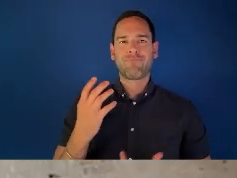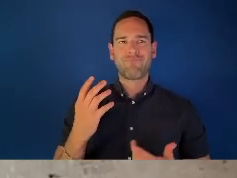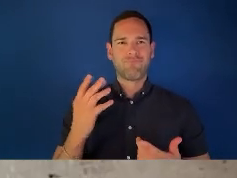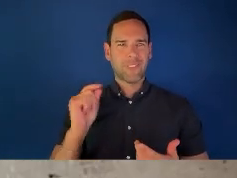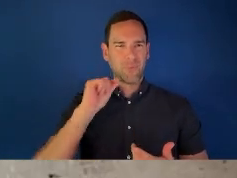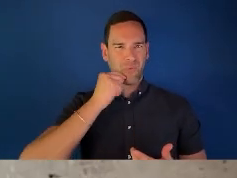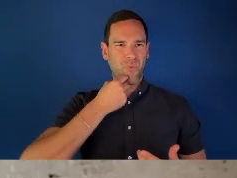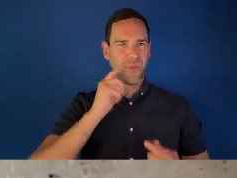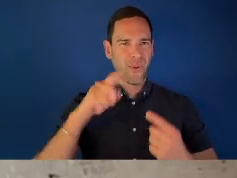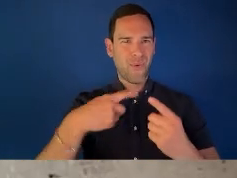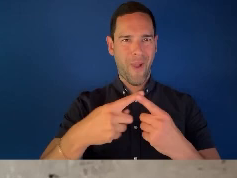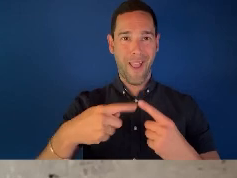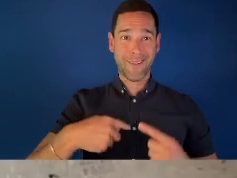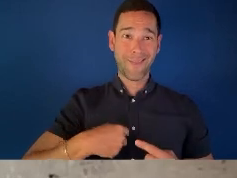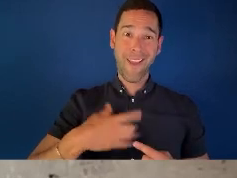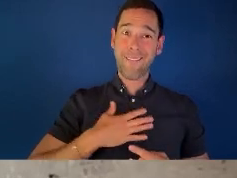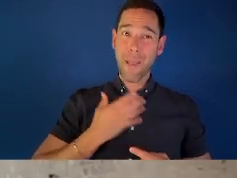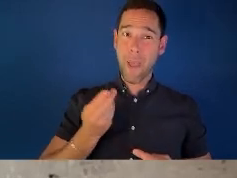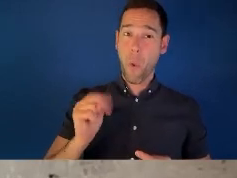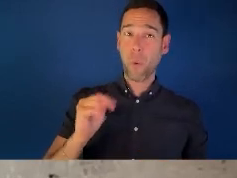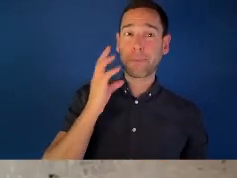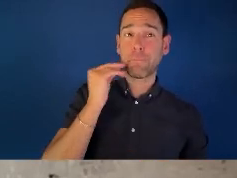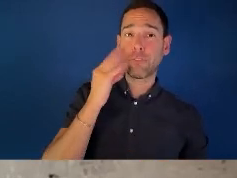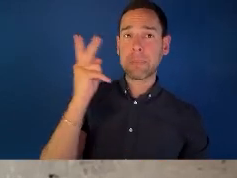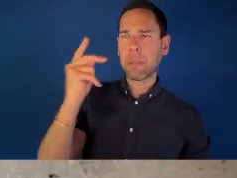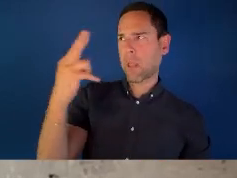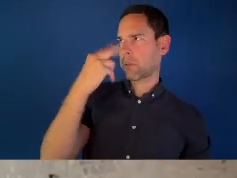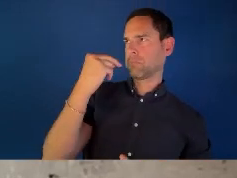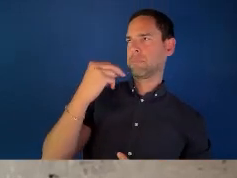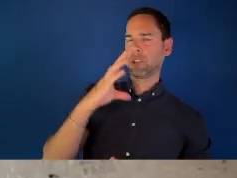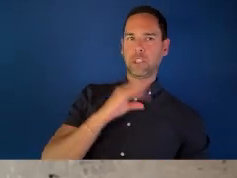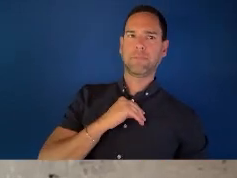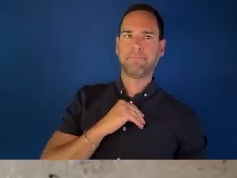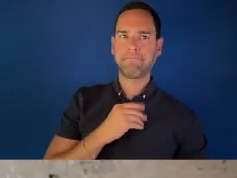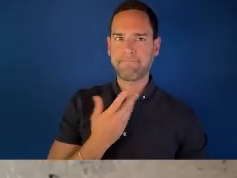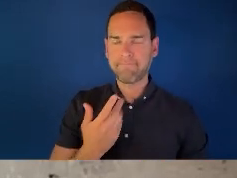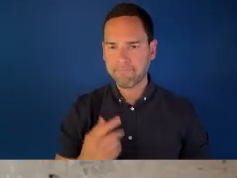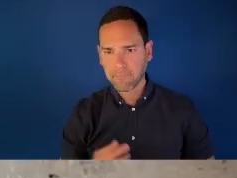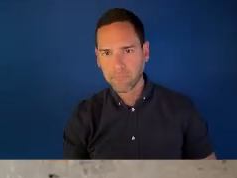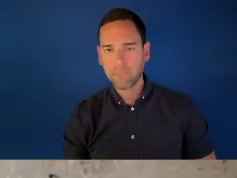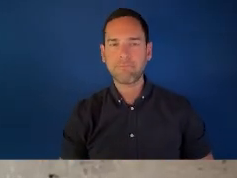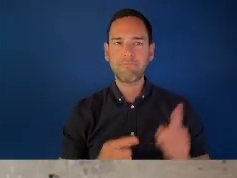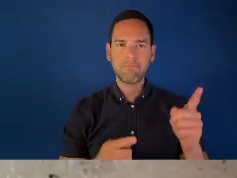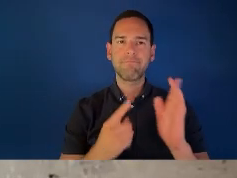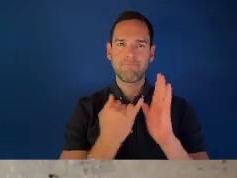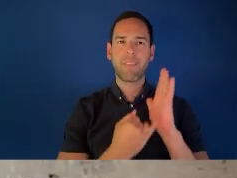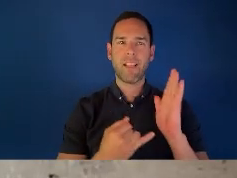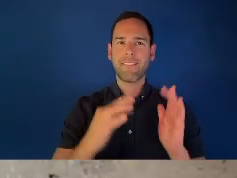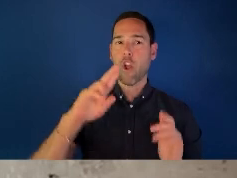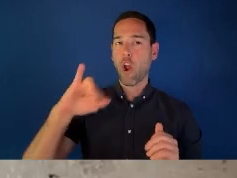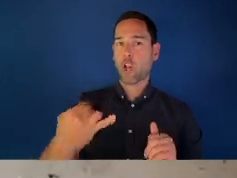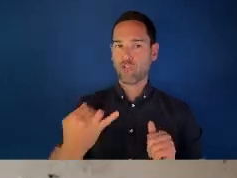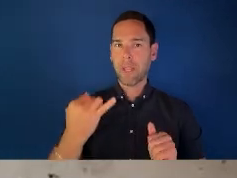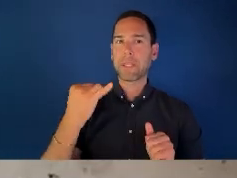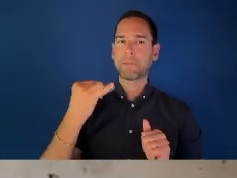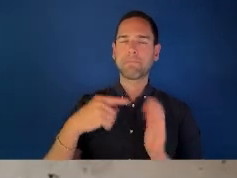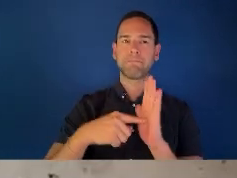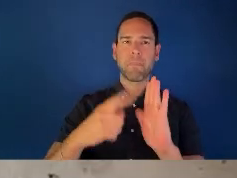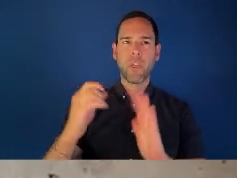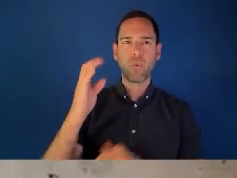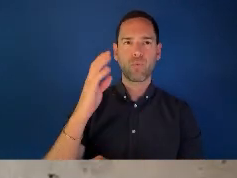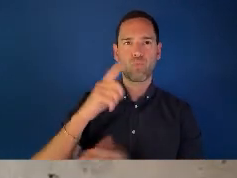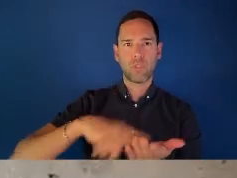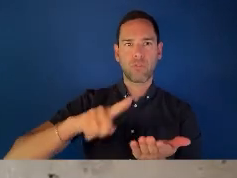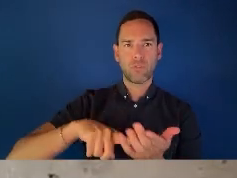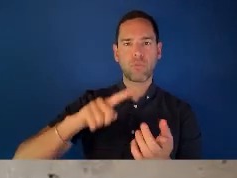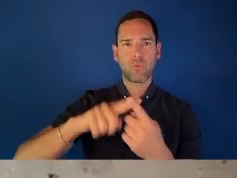Sometimes it feels like I'm doing a lot of work without much results. And then sometimes, like, I